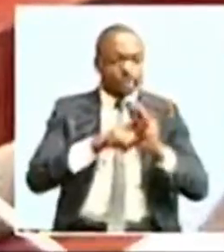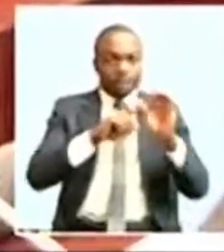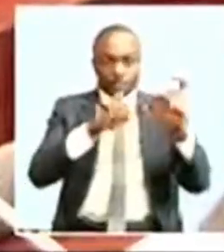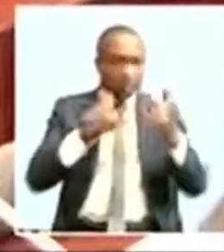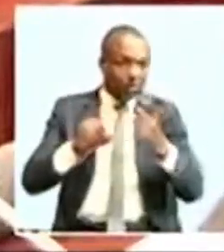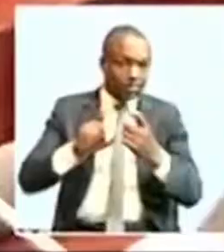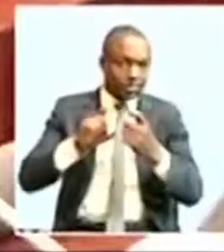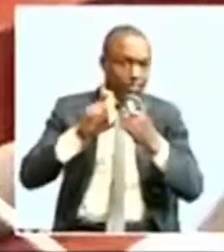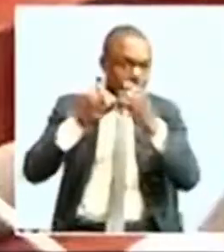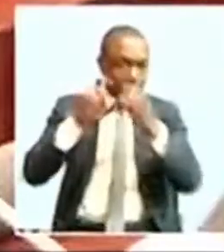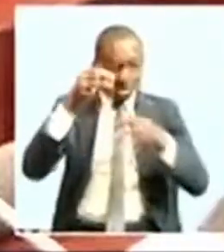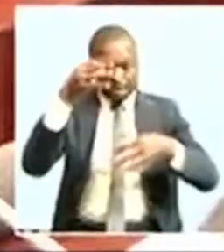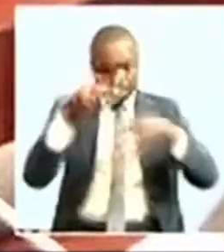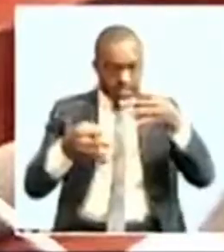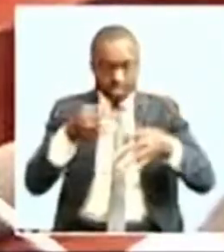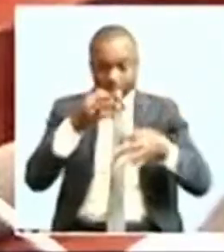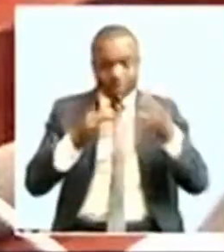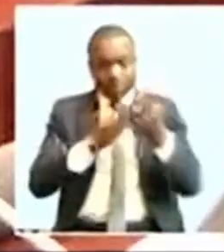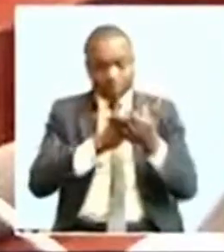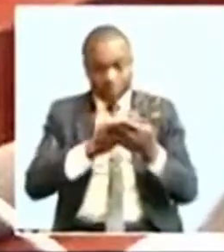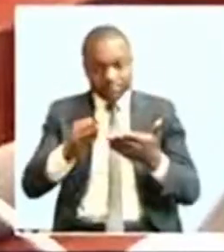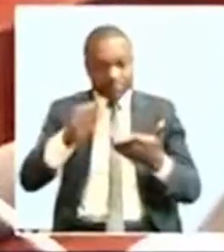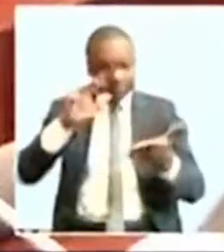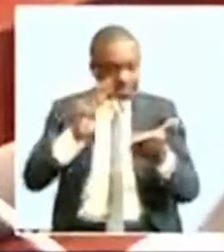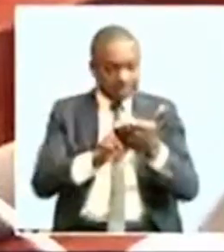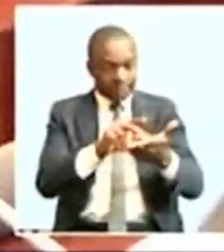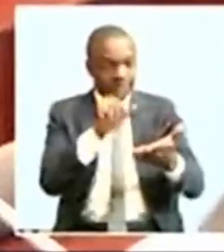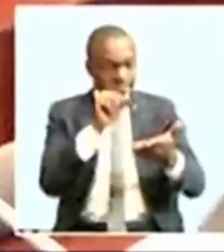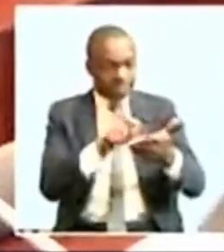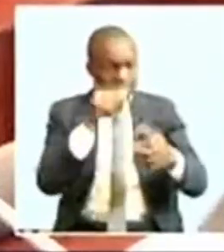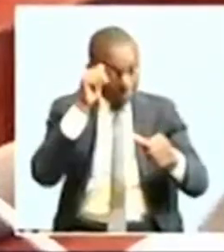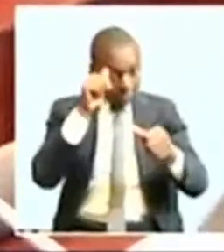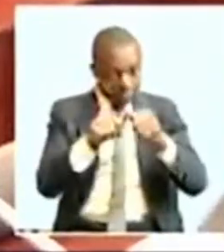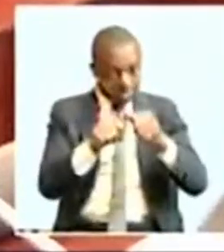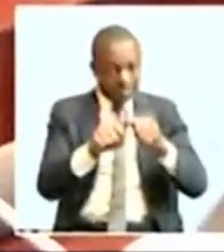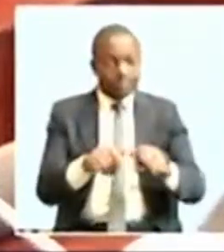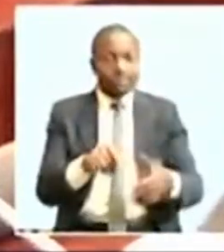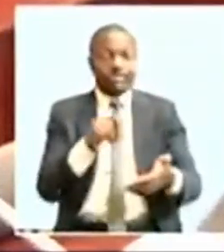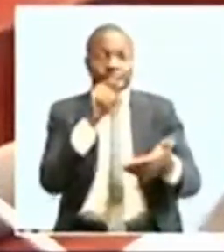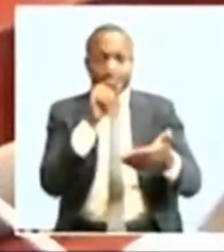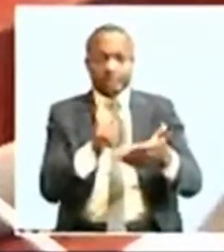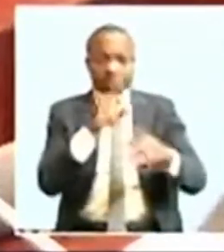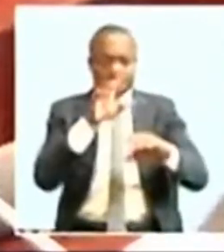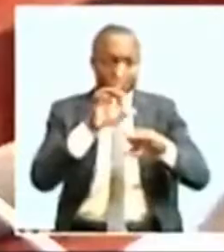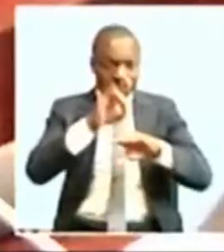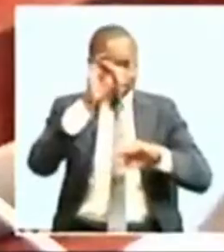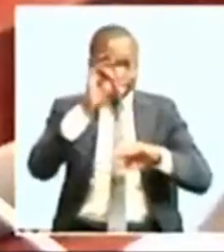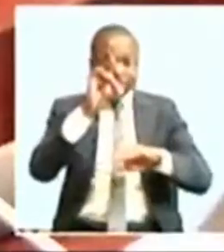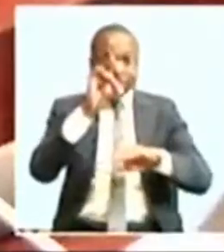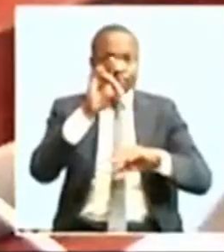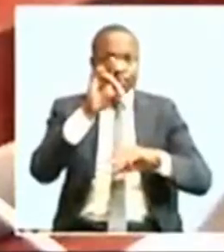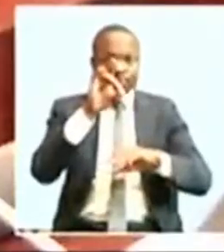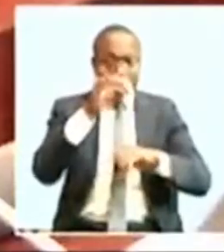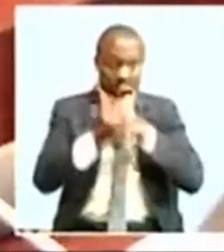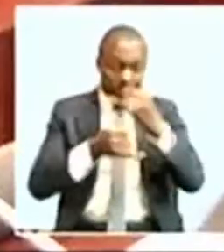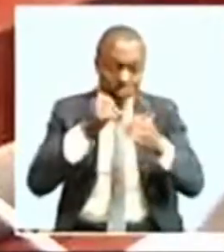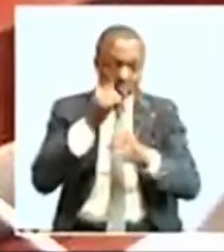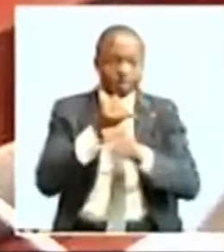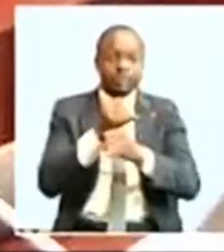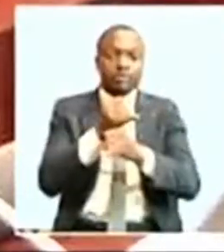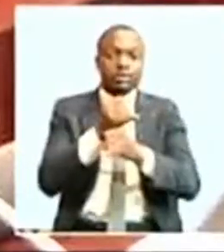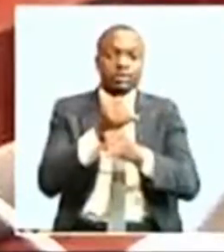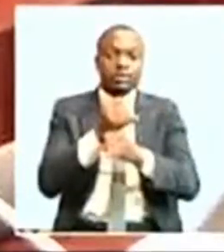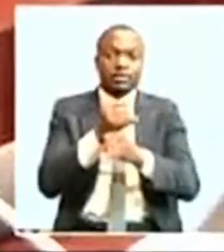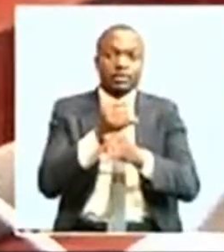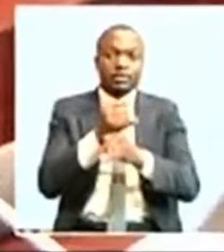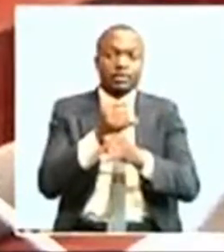ratifying this agreement. I think mostly it borders on international diplomacy, excuse me, as well as